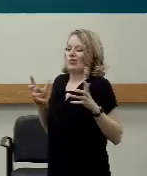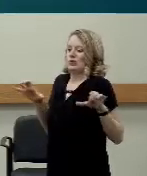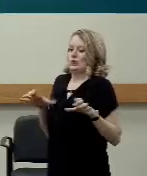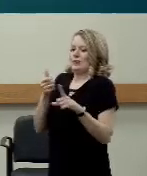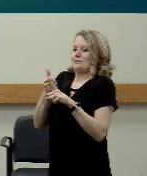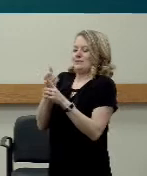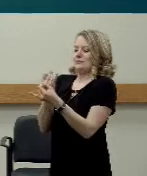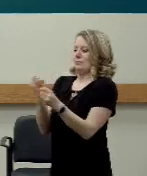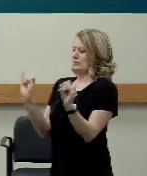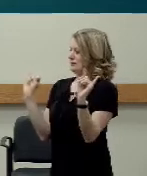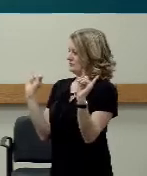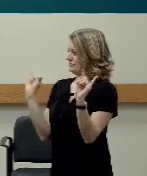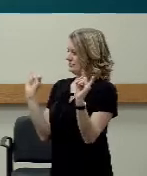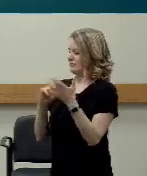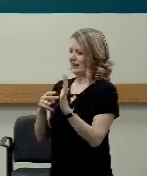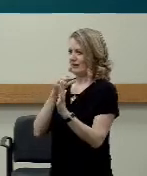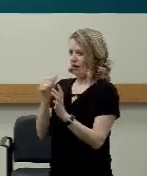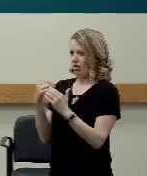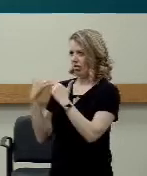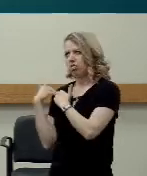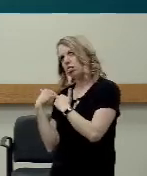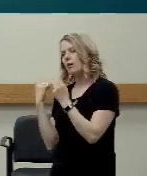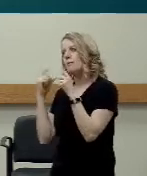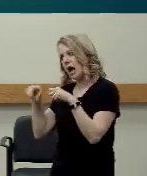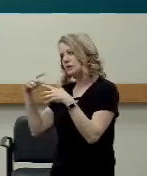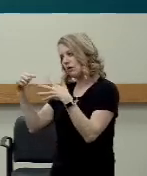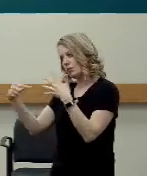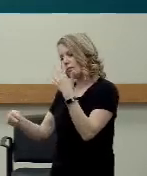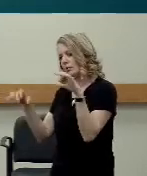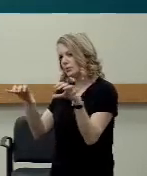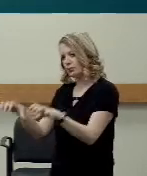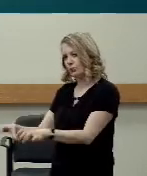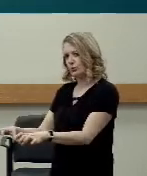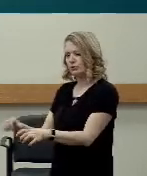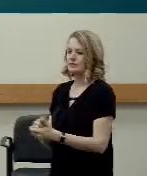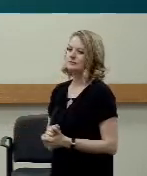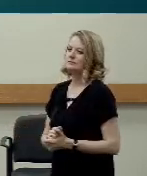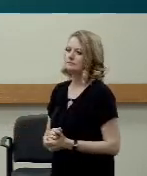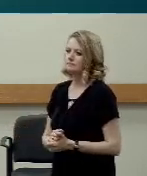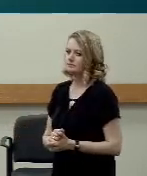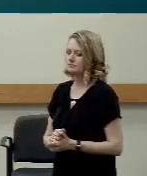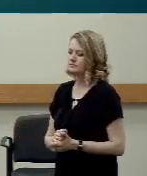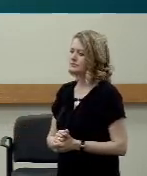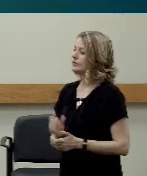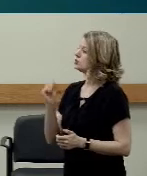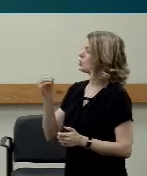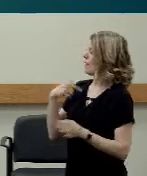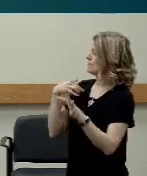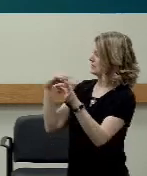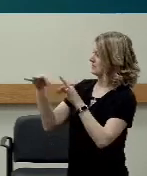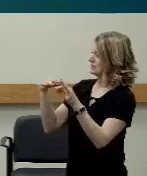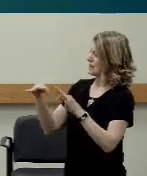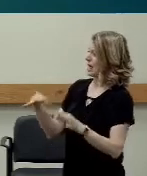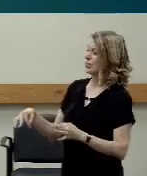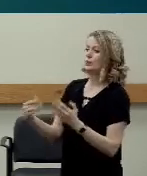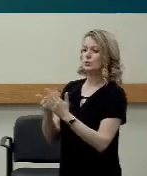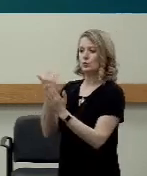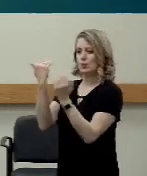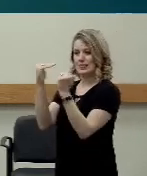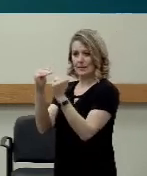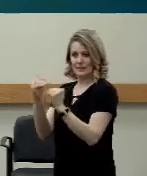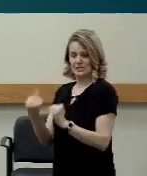that great, considering there are many already taking measures to keep their customers safe. So as we go through these, just